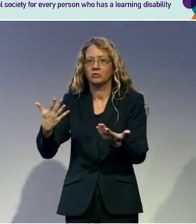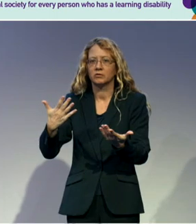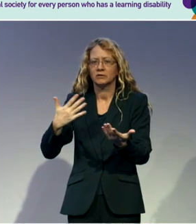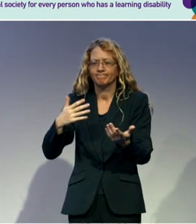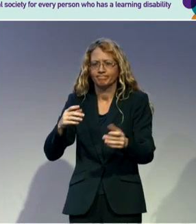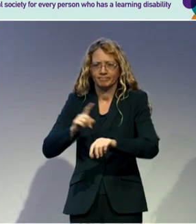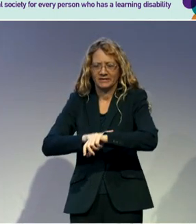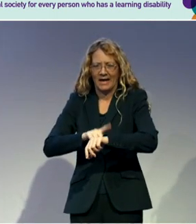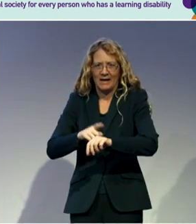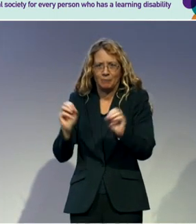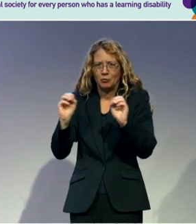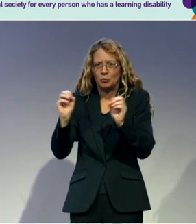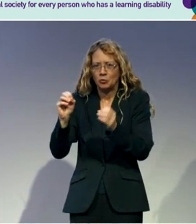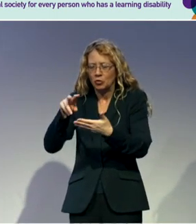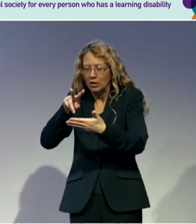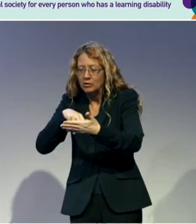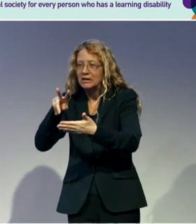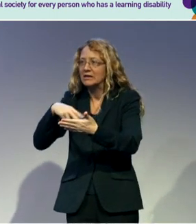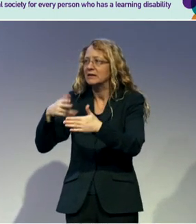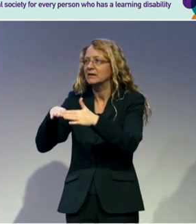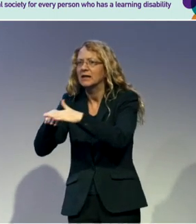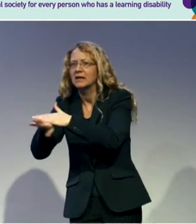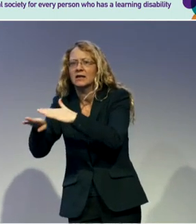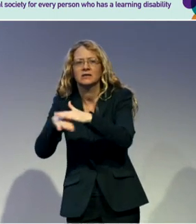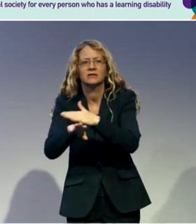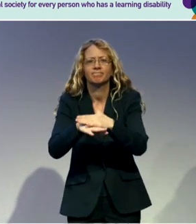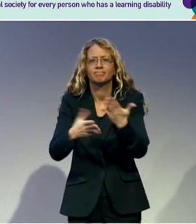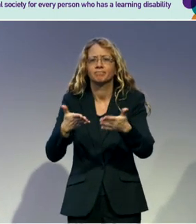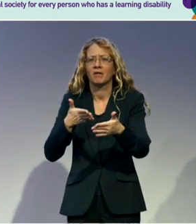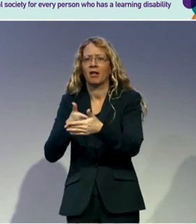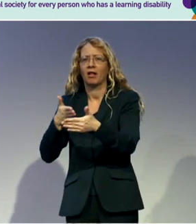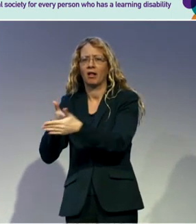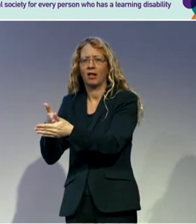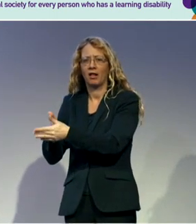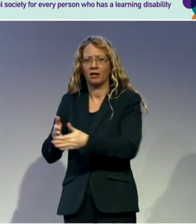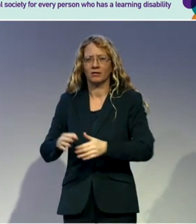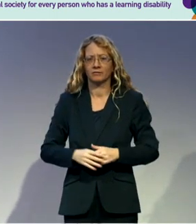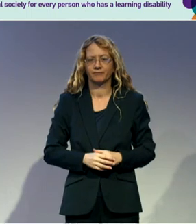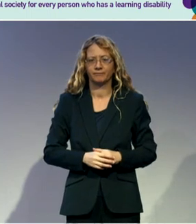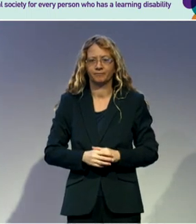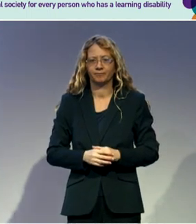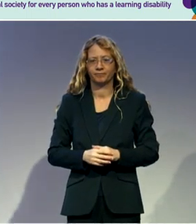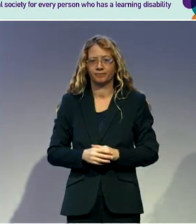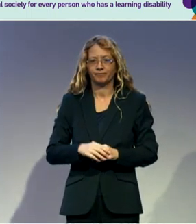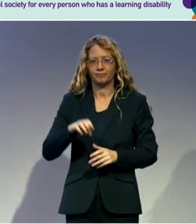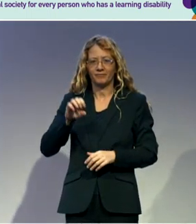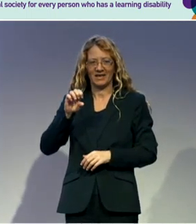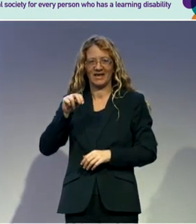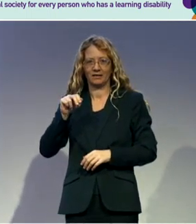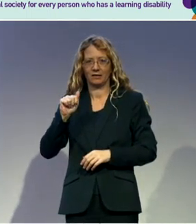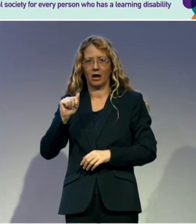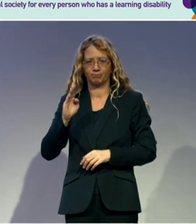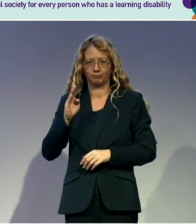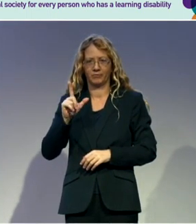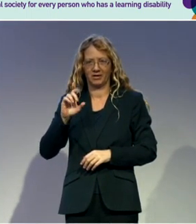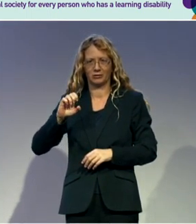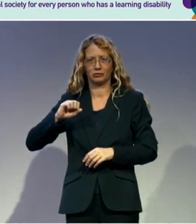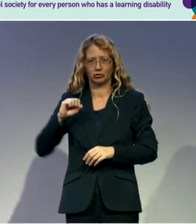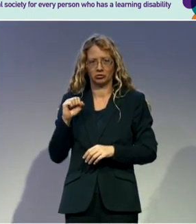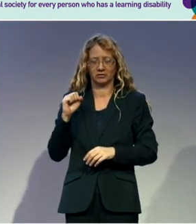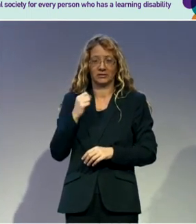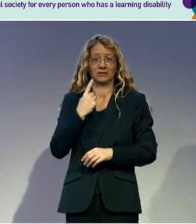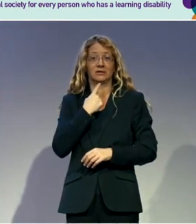Through Enable the Vote, Enable Scotland set out to make the voting process and politicians much more accessible to